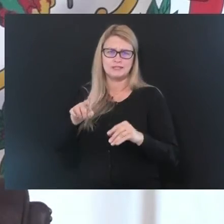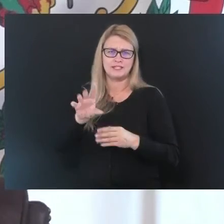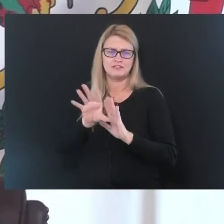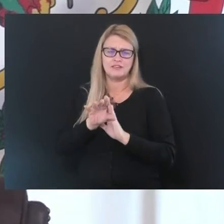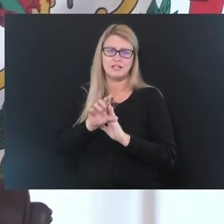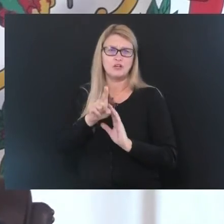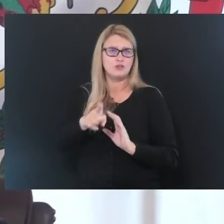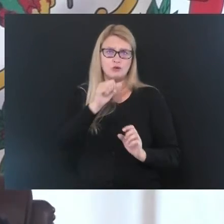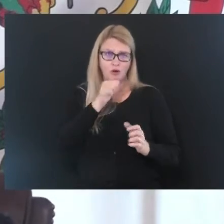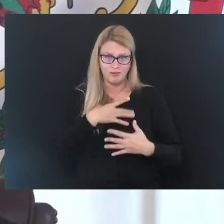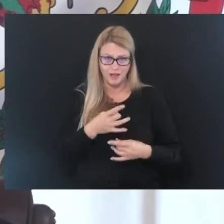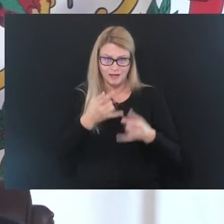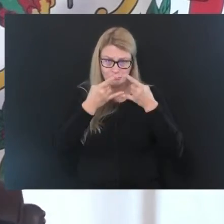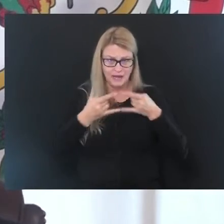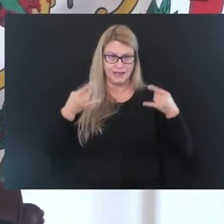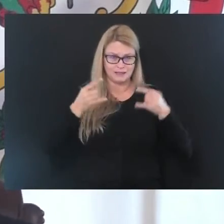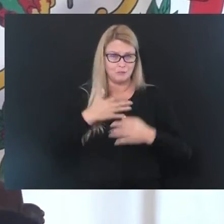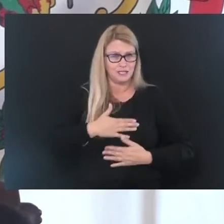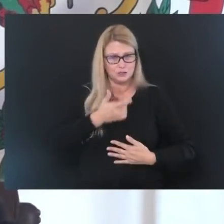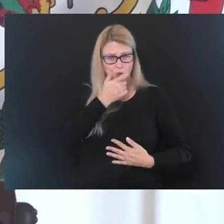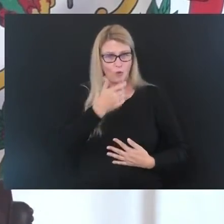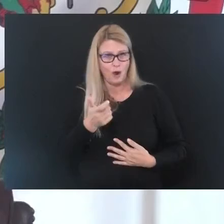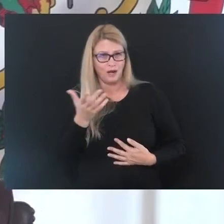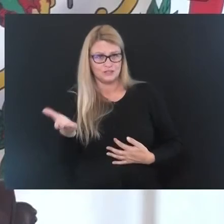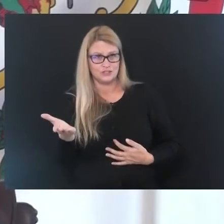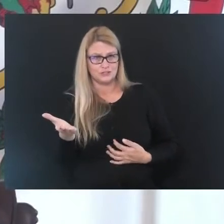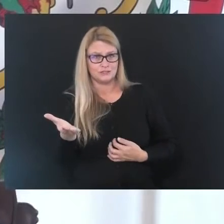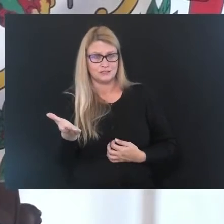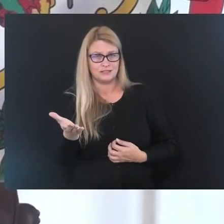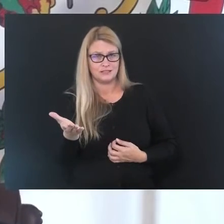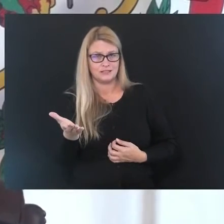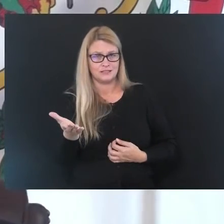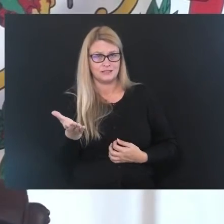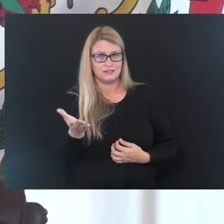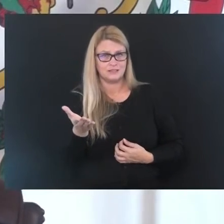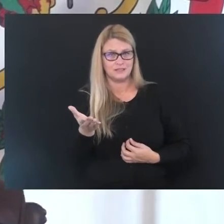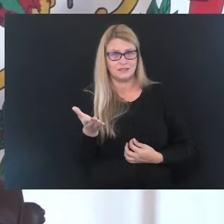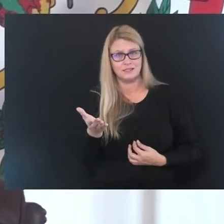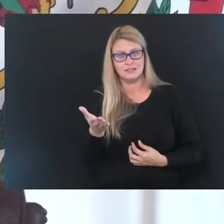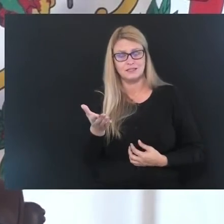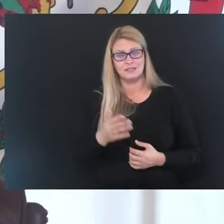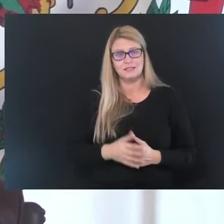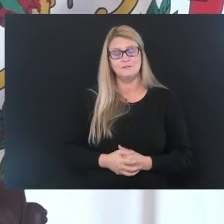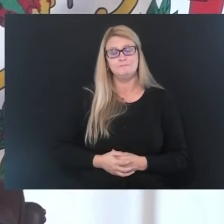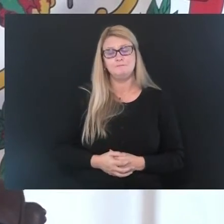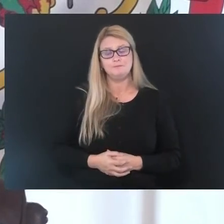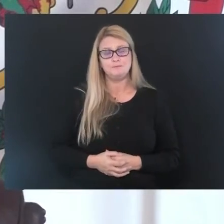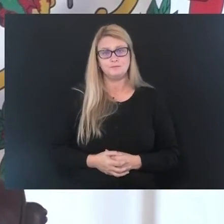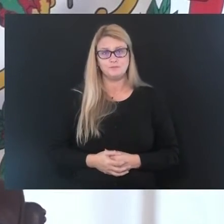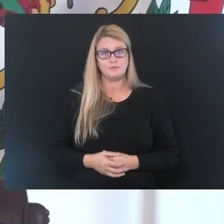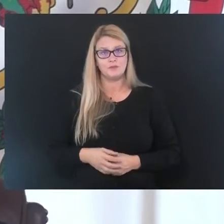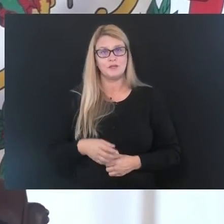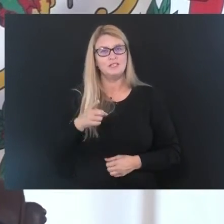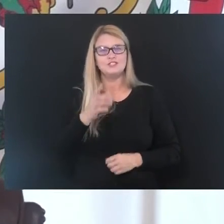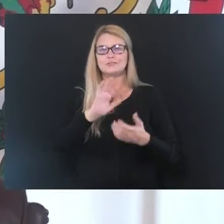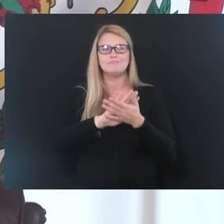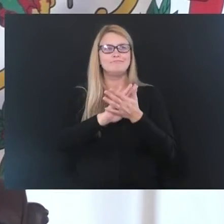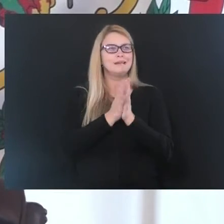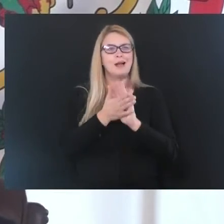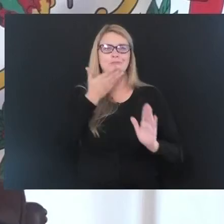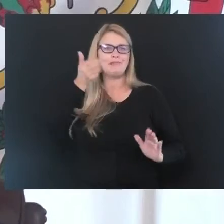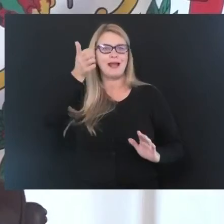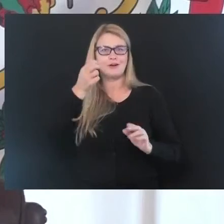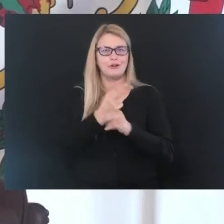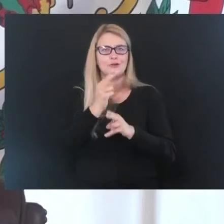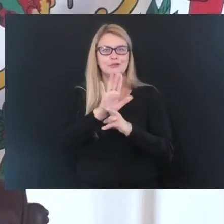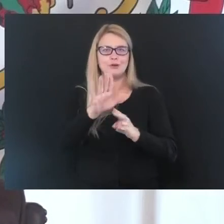just please watch. Please watch. And if you are wearing it, please watch as well and everything, and just be better at wearing it and